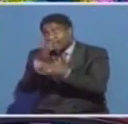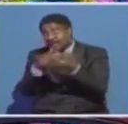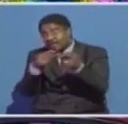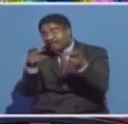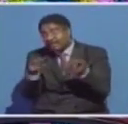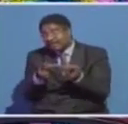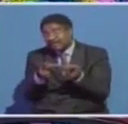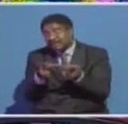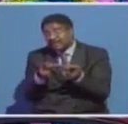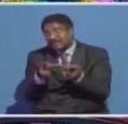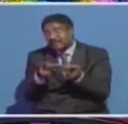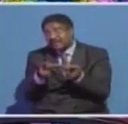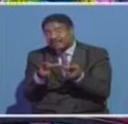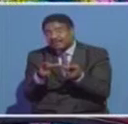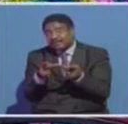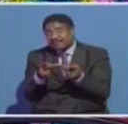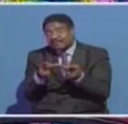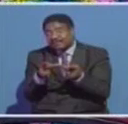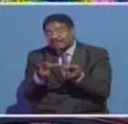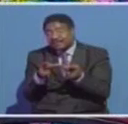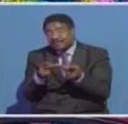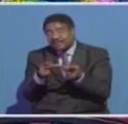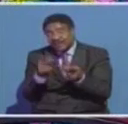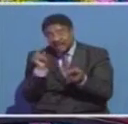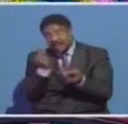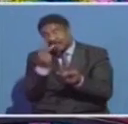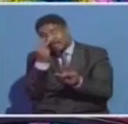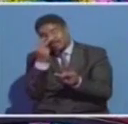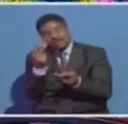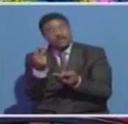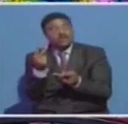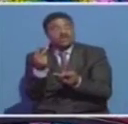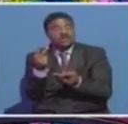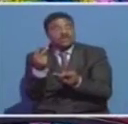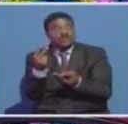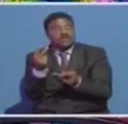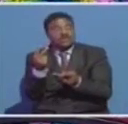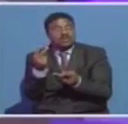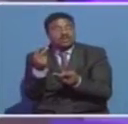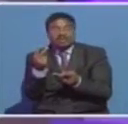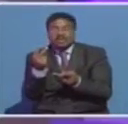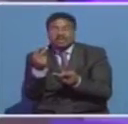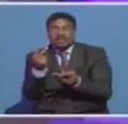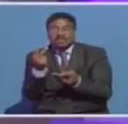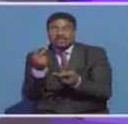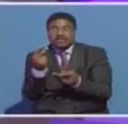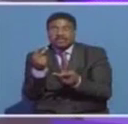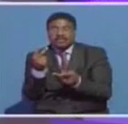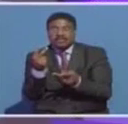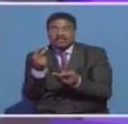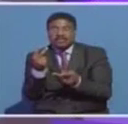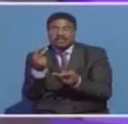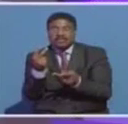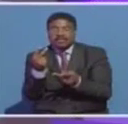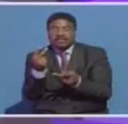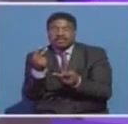in Lufanyama, and we saw an Israeli model of about two hectares piece of